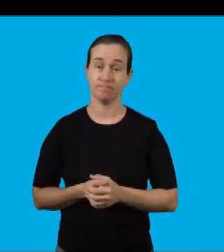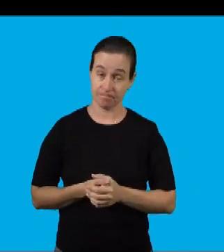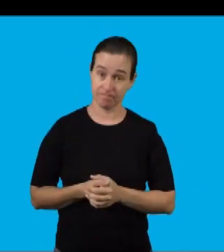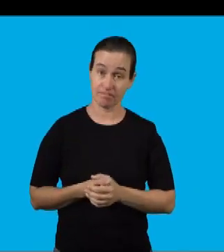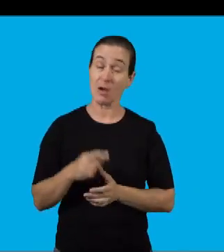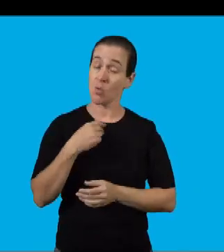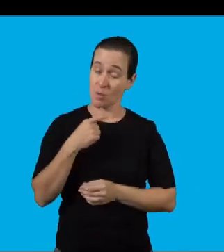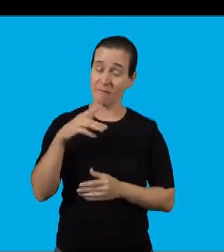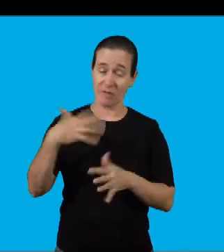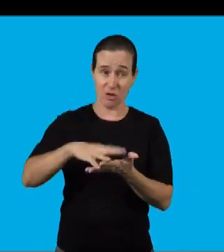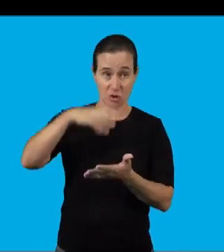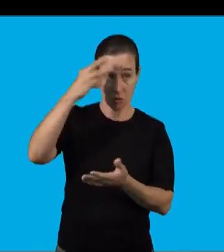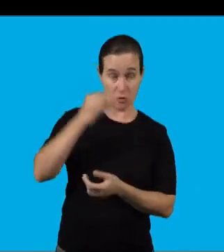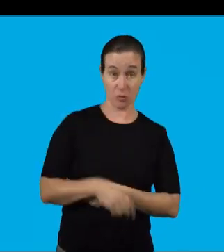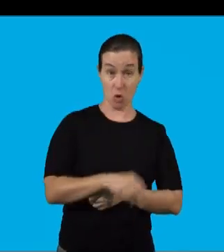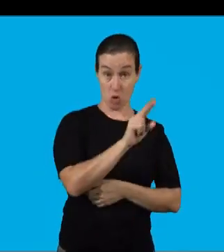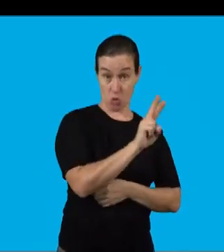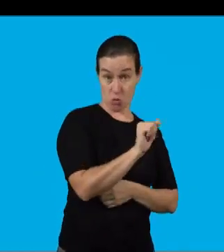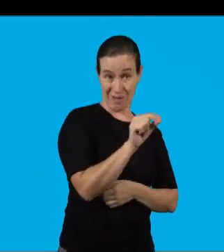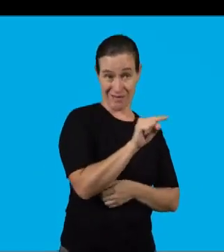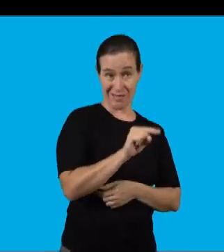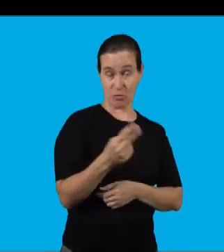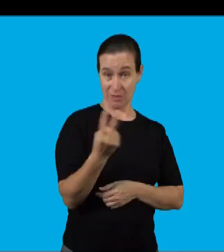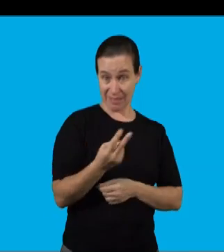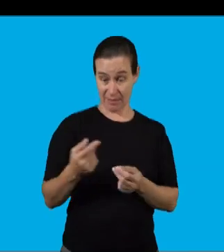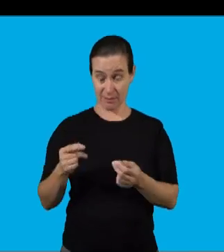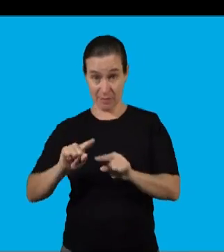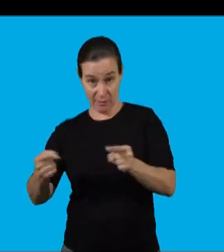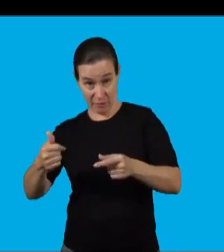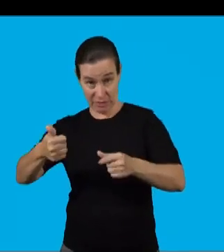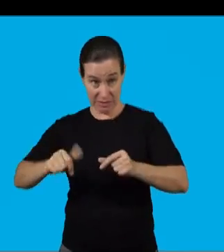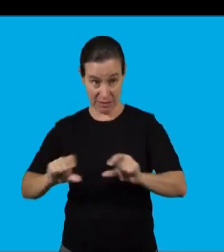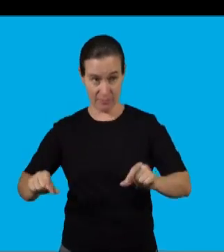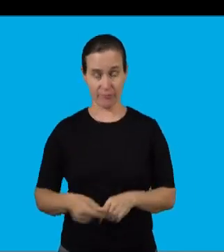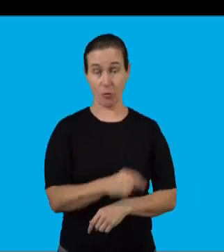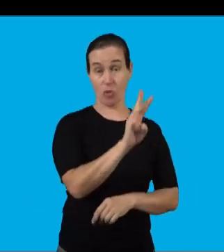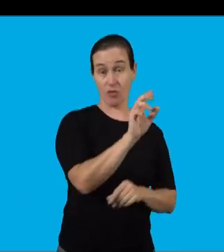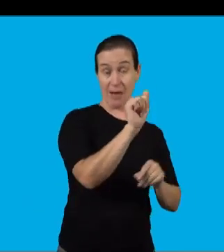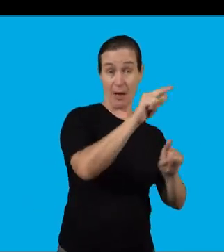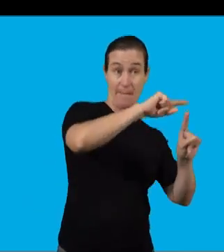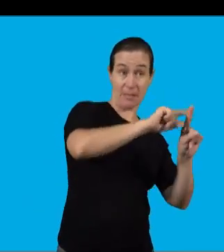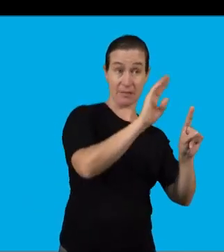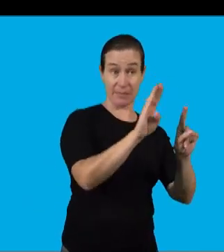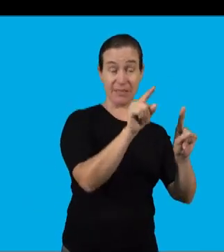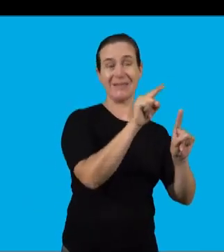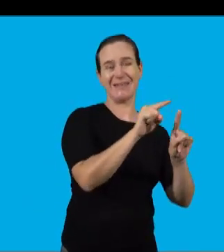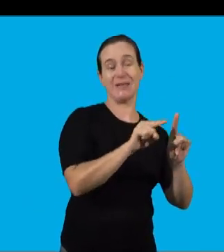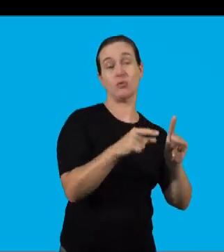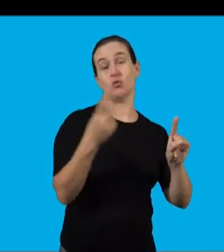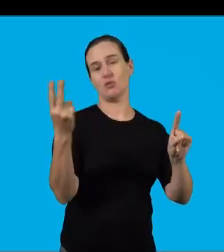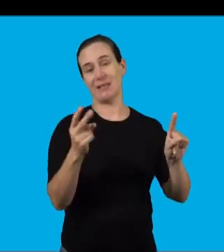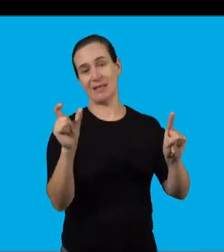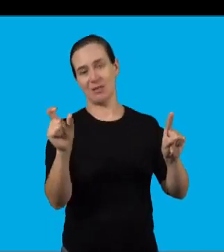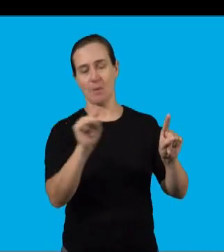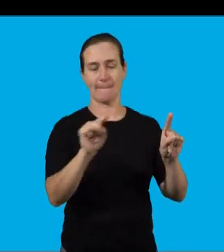we know that 2a is equals to the second difference. We know that 3a plus b is equals to the second term minus the first